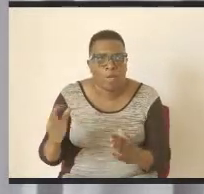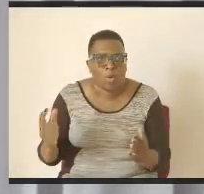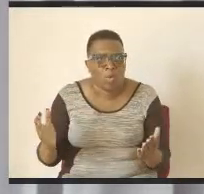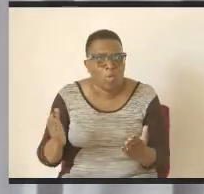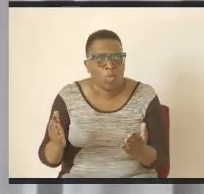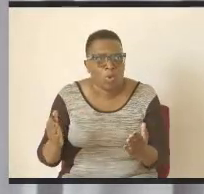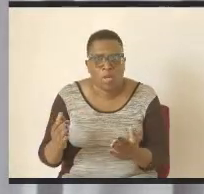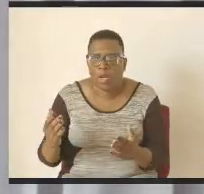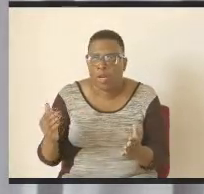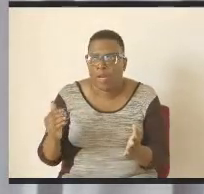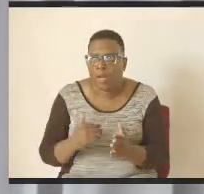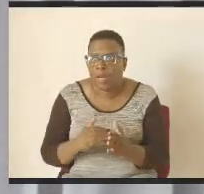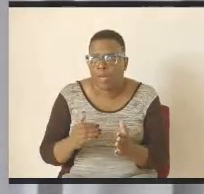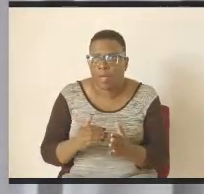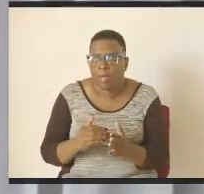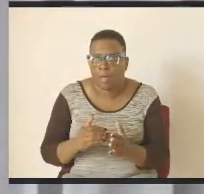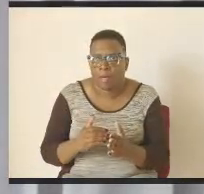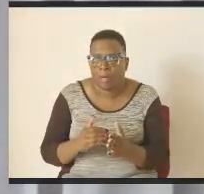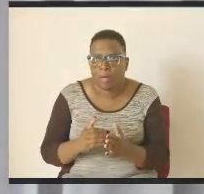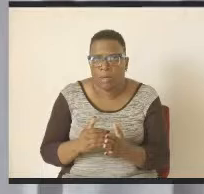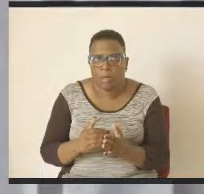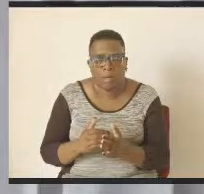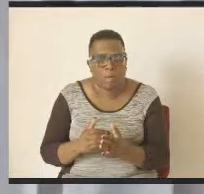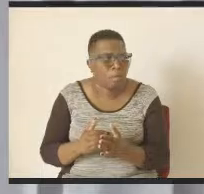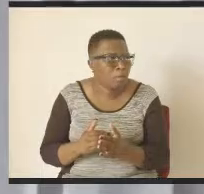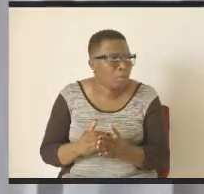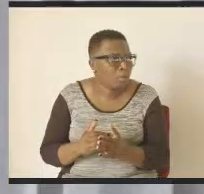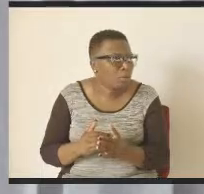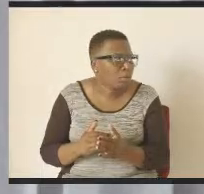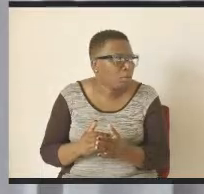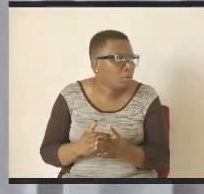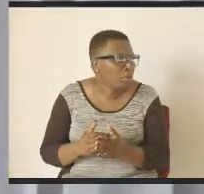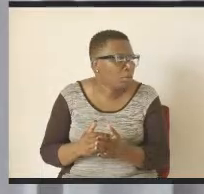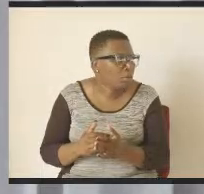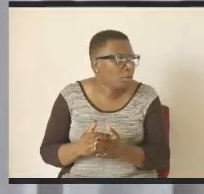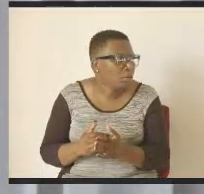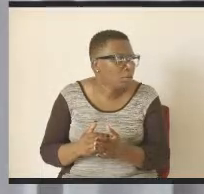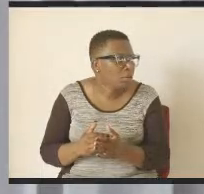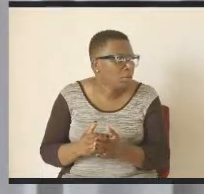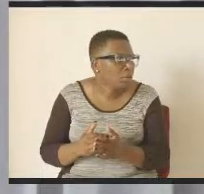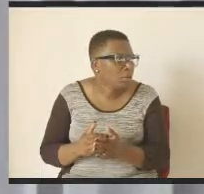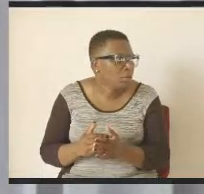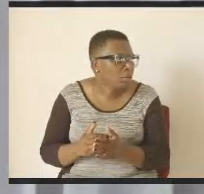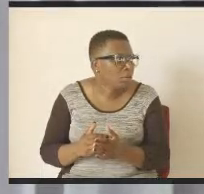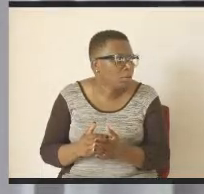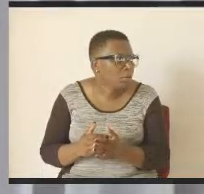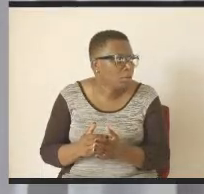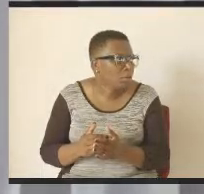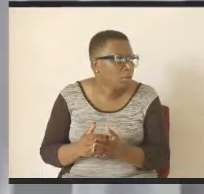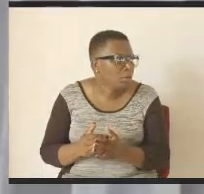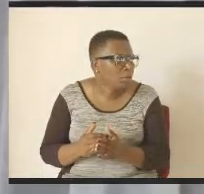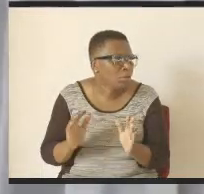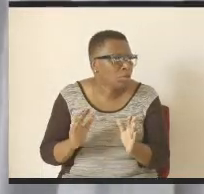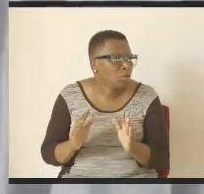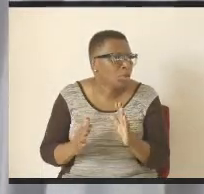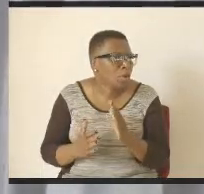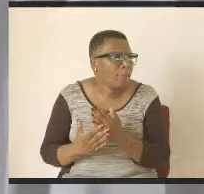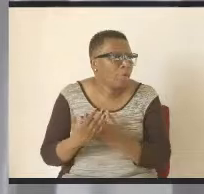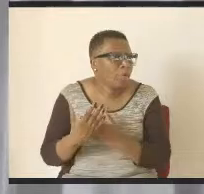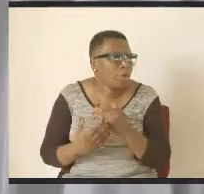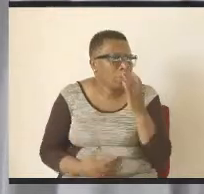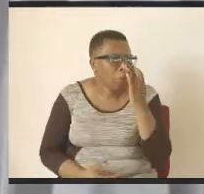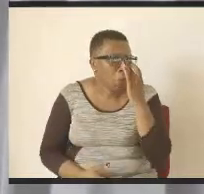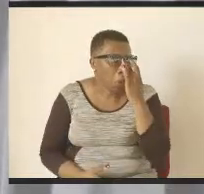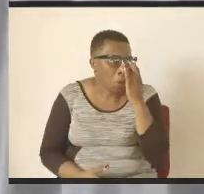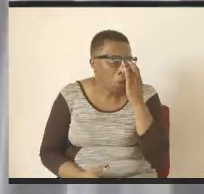back again on Sunday morning, Resurrection Sunday. So we pray that you'll join us again.